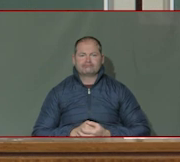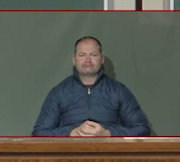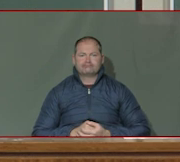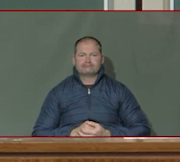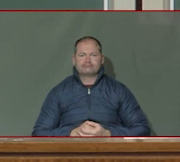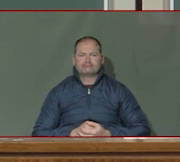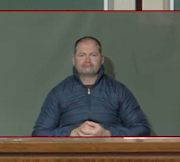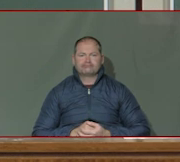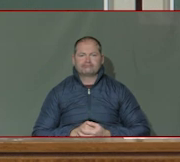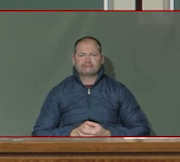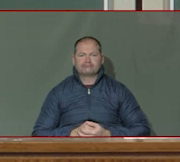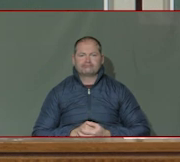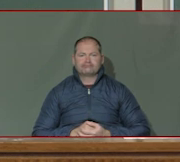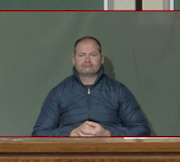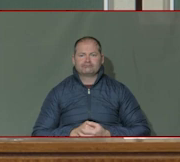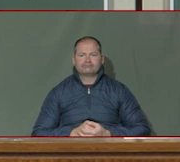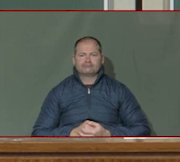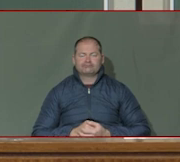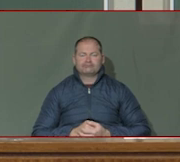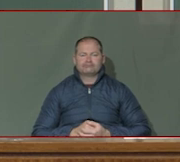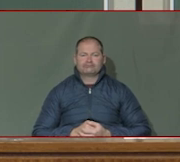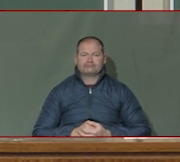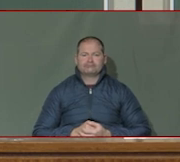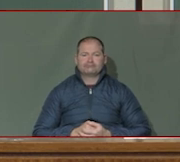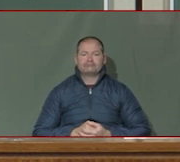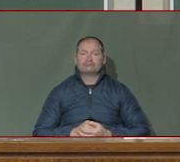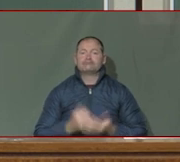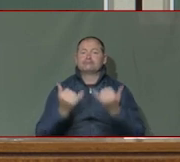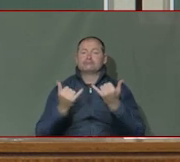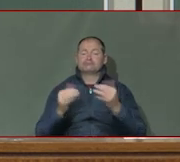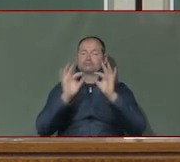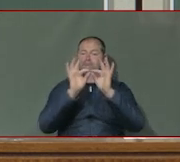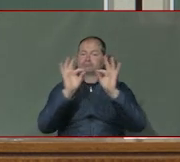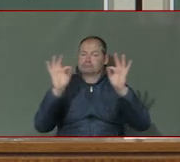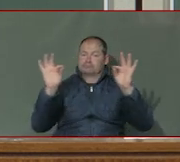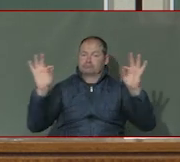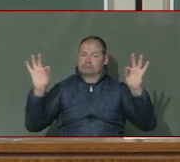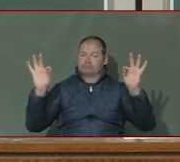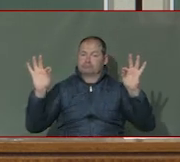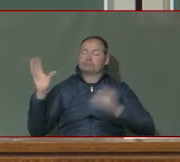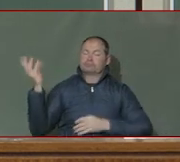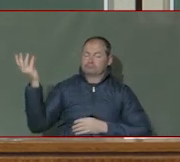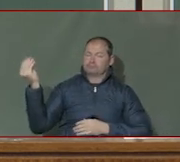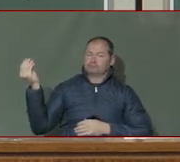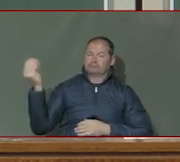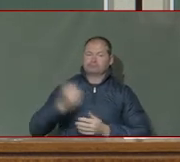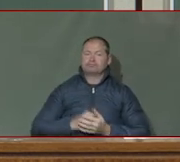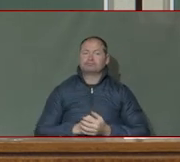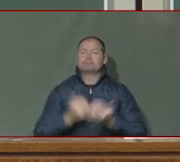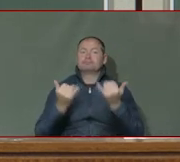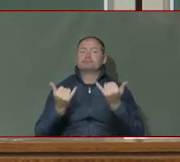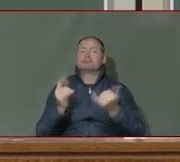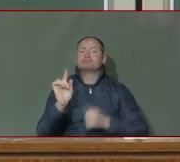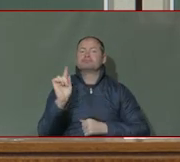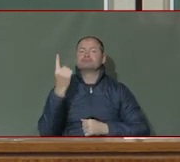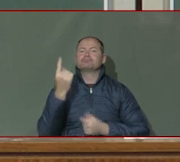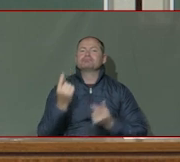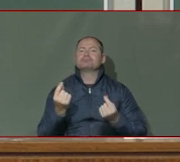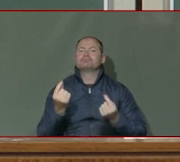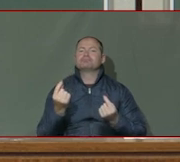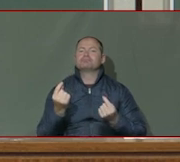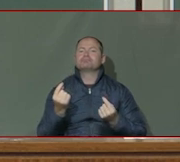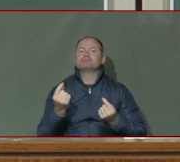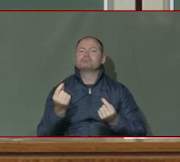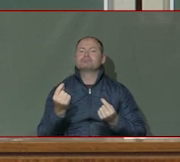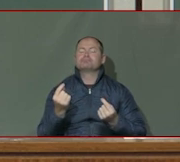minus 59 is equal to 0. Right, I need your attention on this one. So people, the first step is we take the